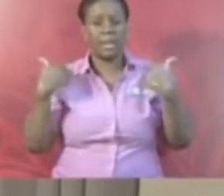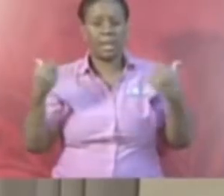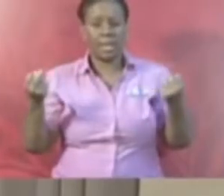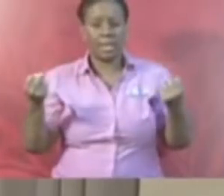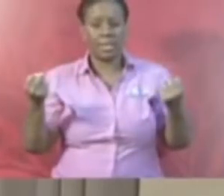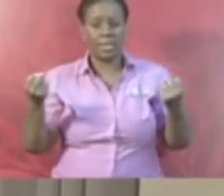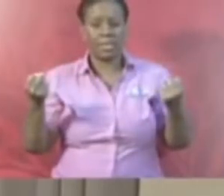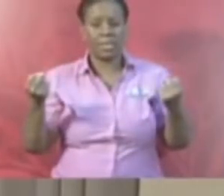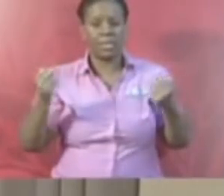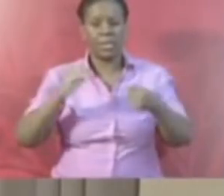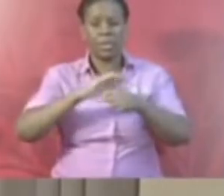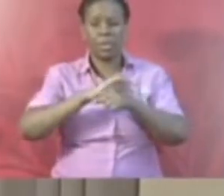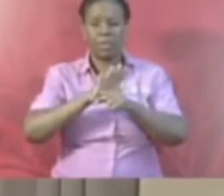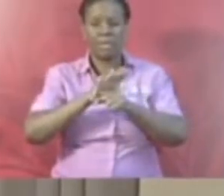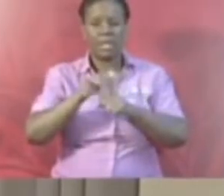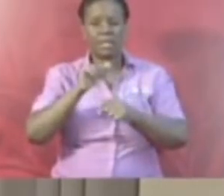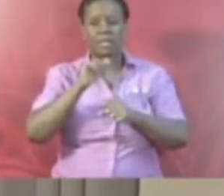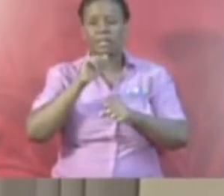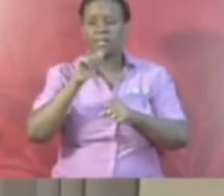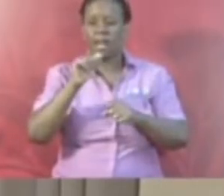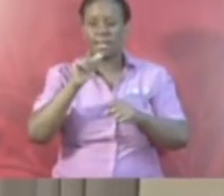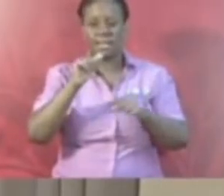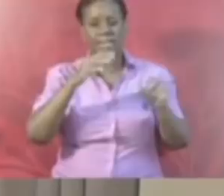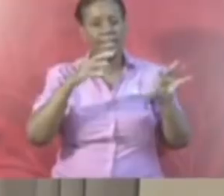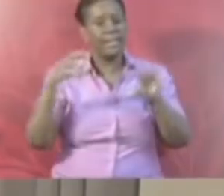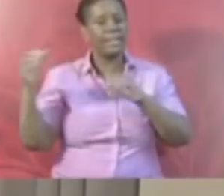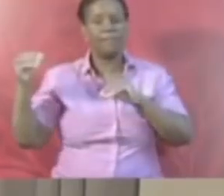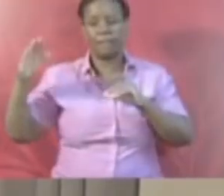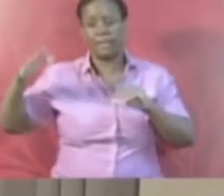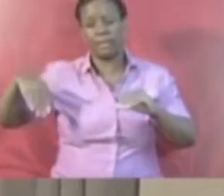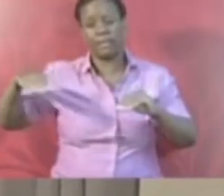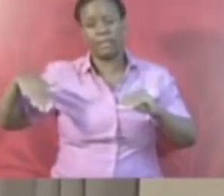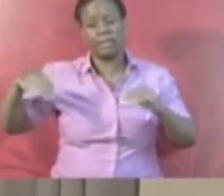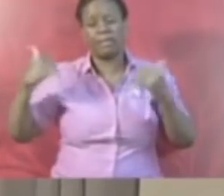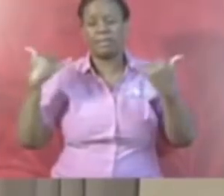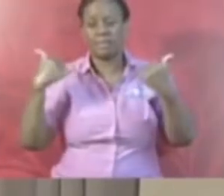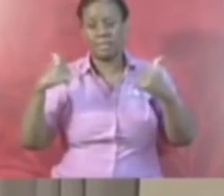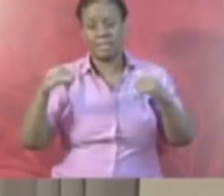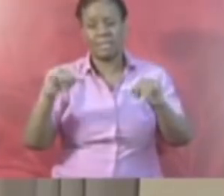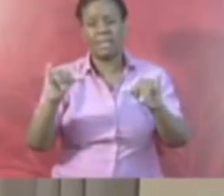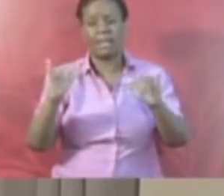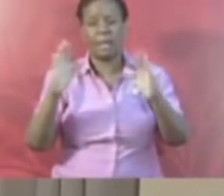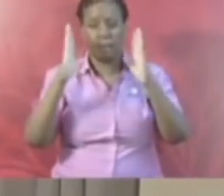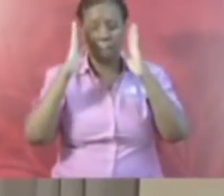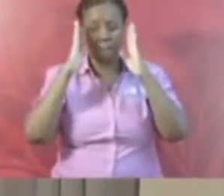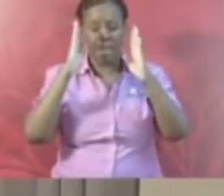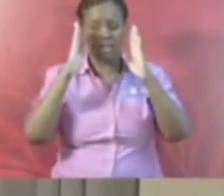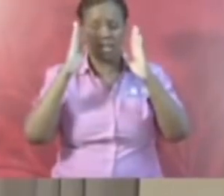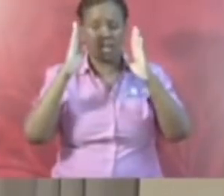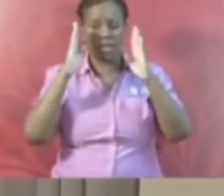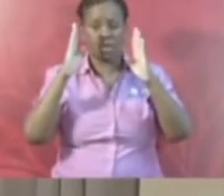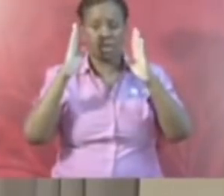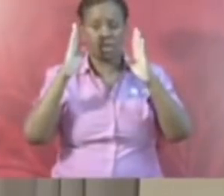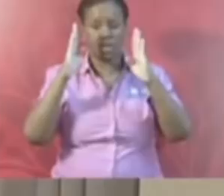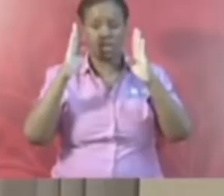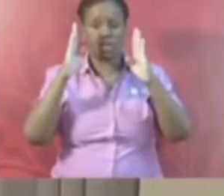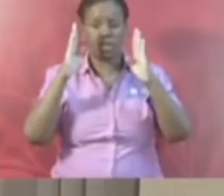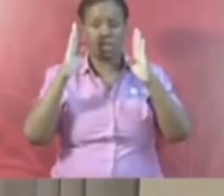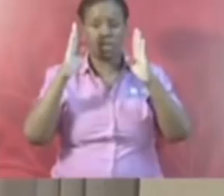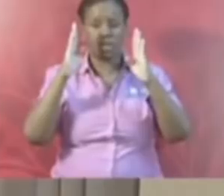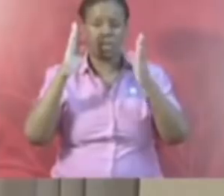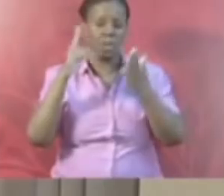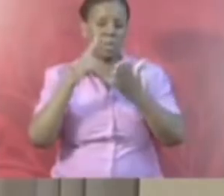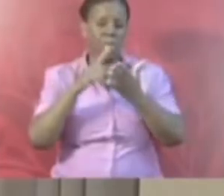Pay attention to what Professor Quandt said. Virologists say there is no glory